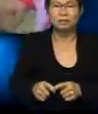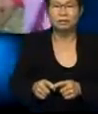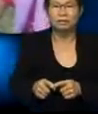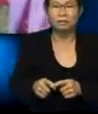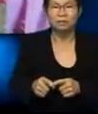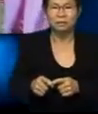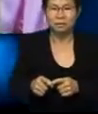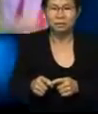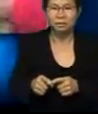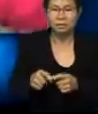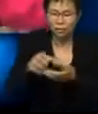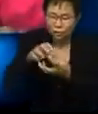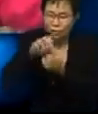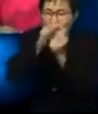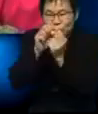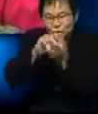into a ball.